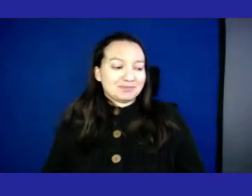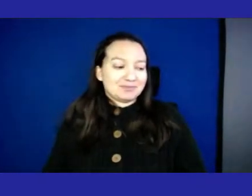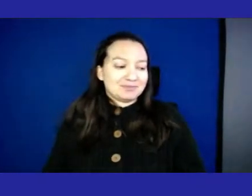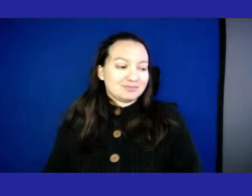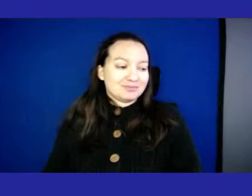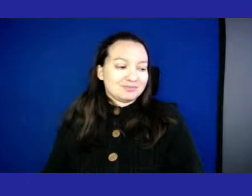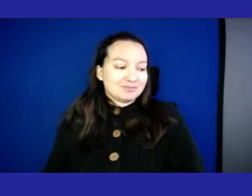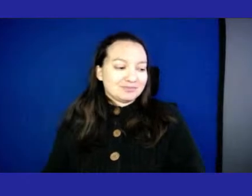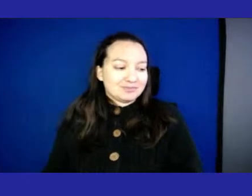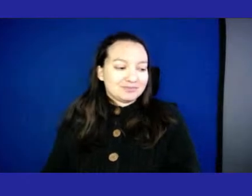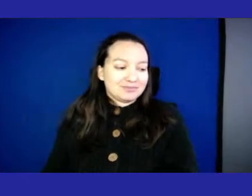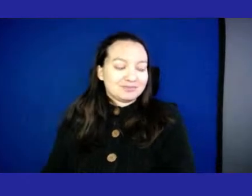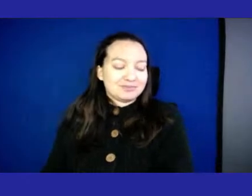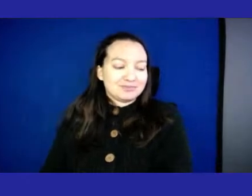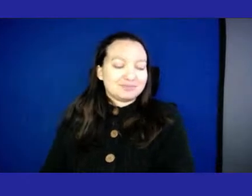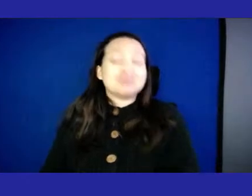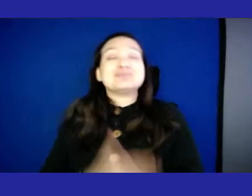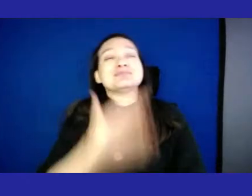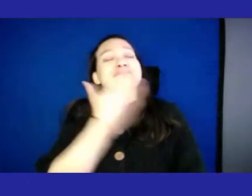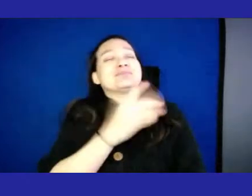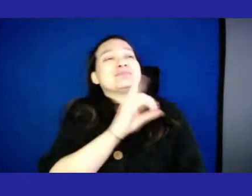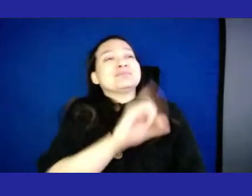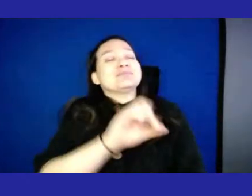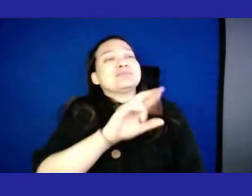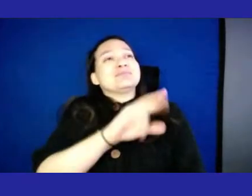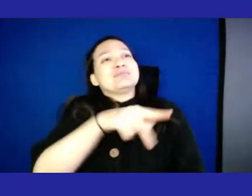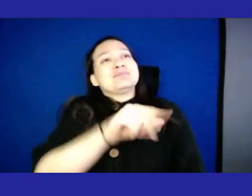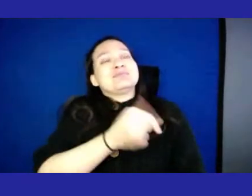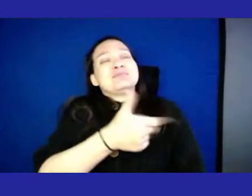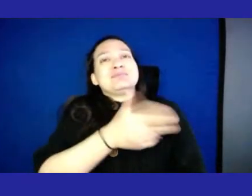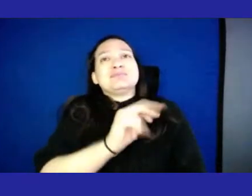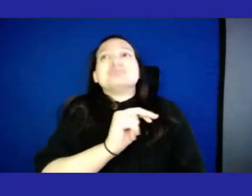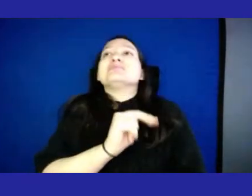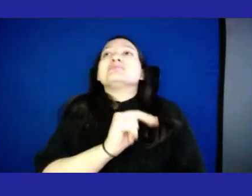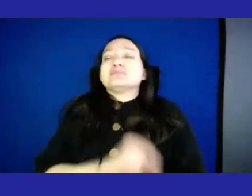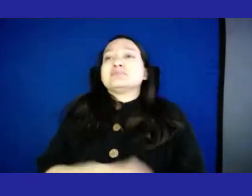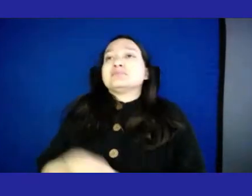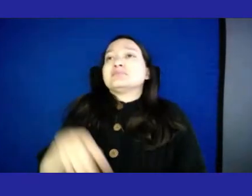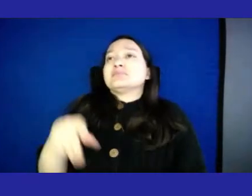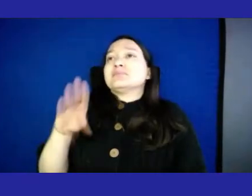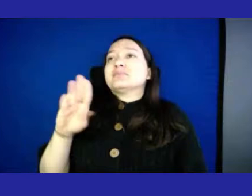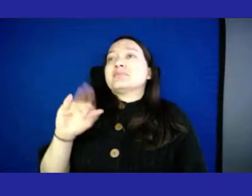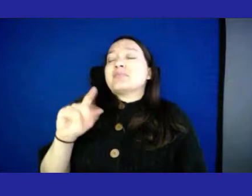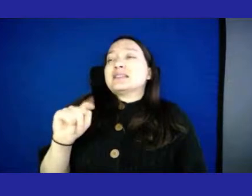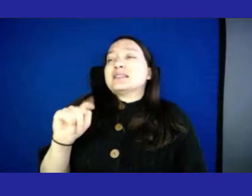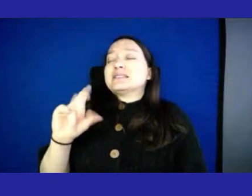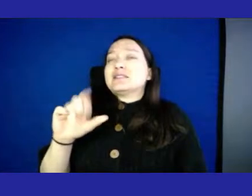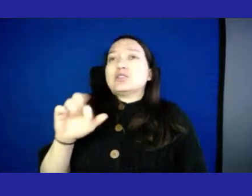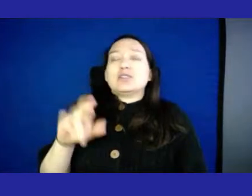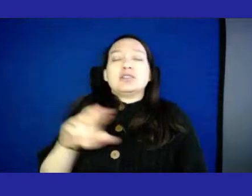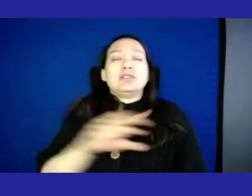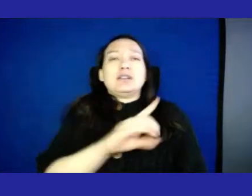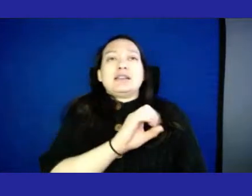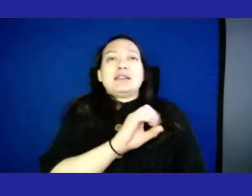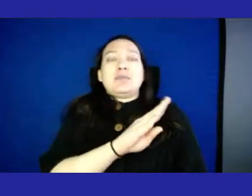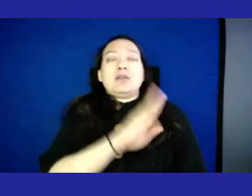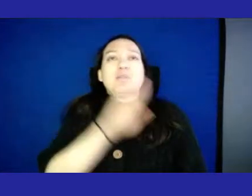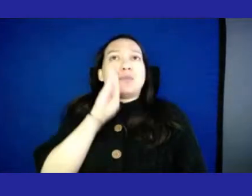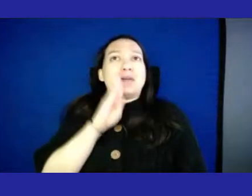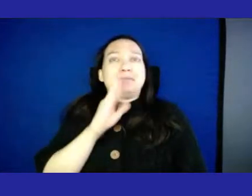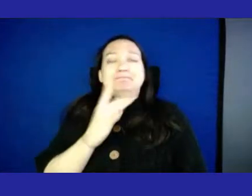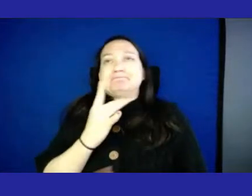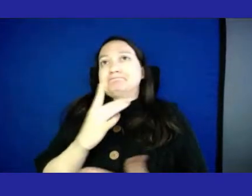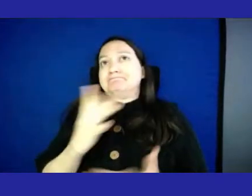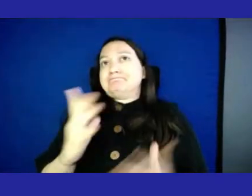Thank you, Dr. Pagan. So Matt Siegler and Deb Brown are out today, and